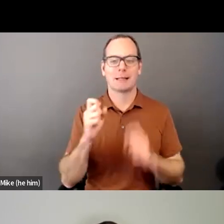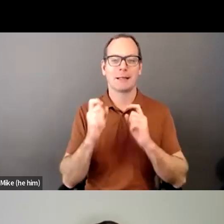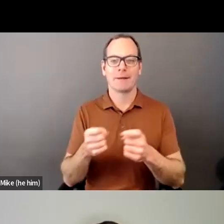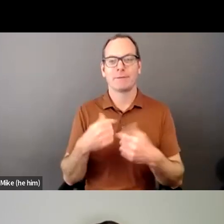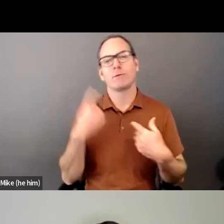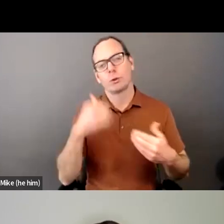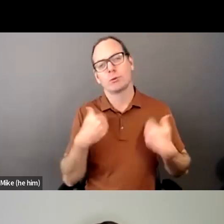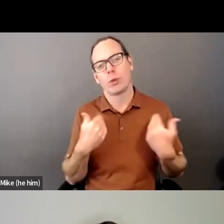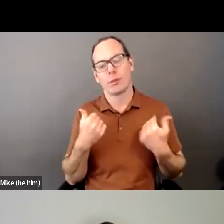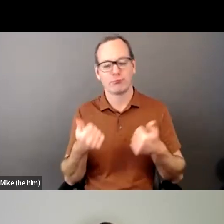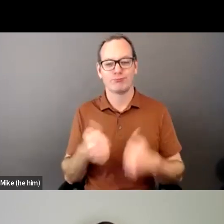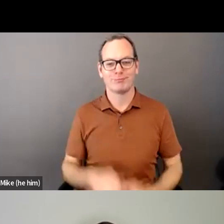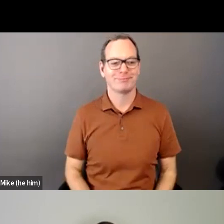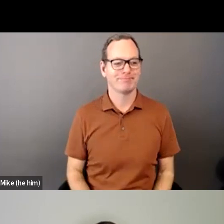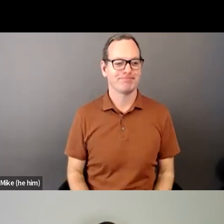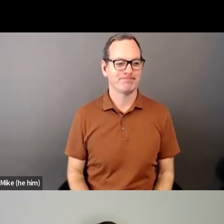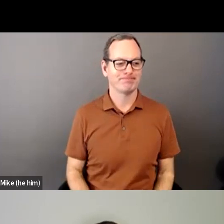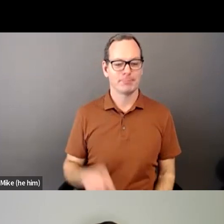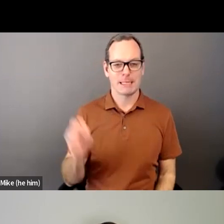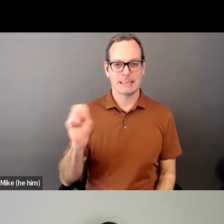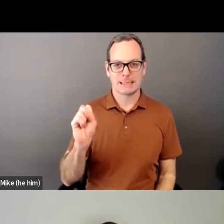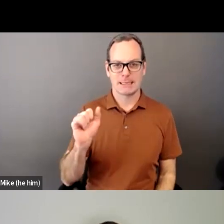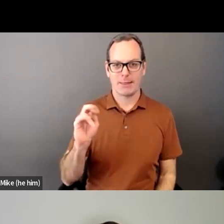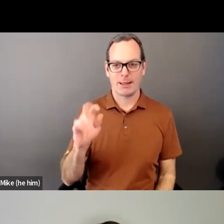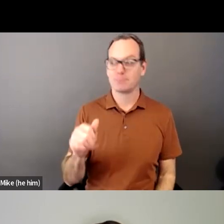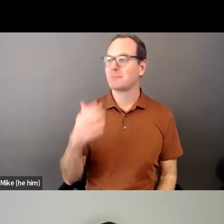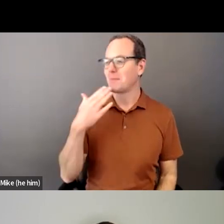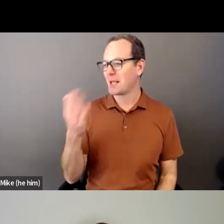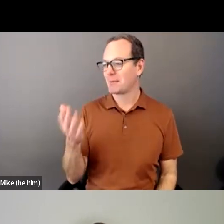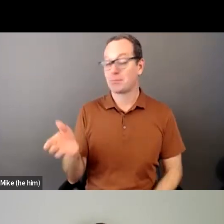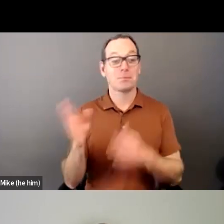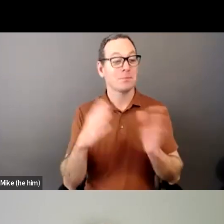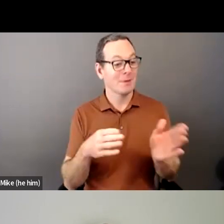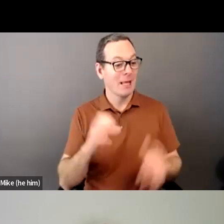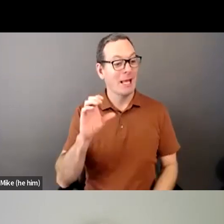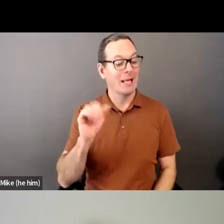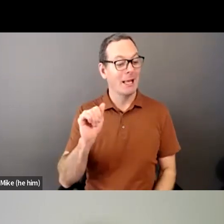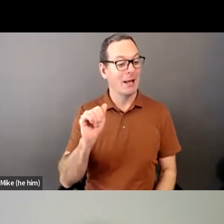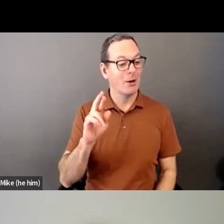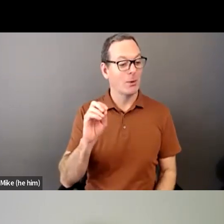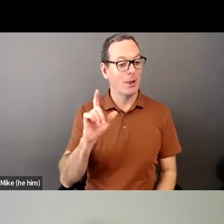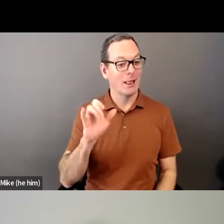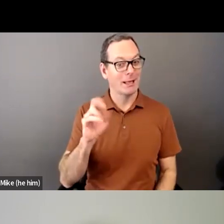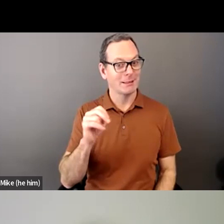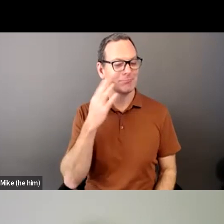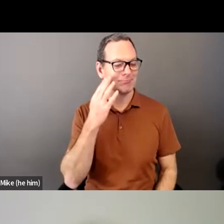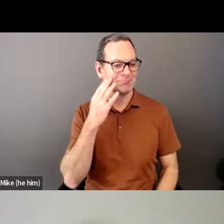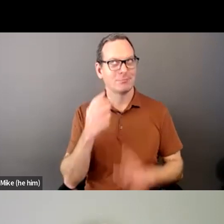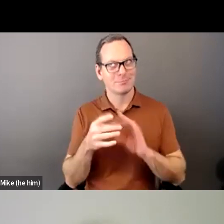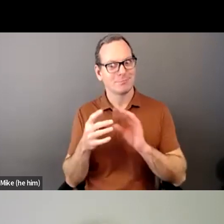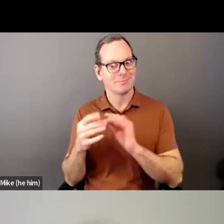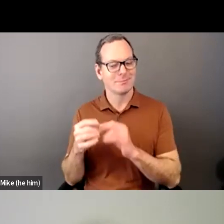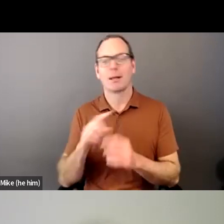adults. Thanks so much for sharing. And last but not least, Carolyn, I'll repeat the question because I know we talked about so much